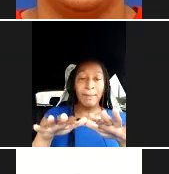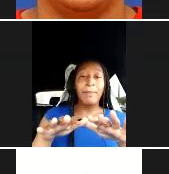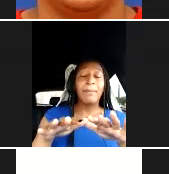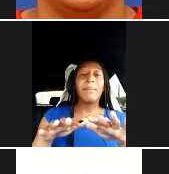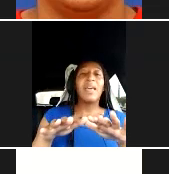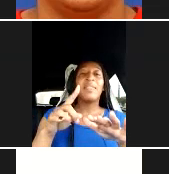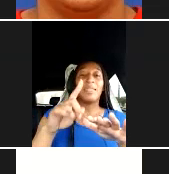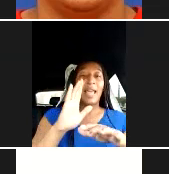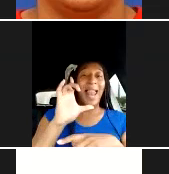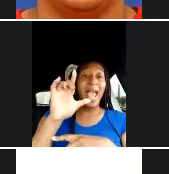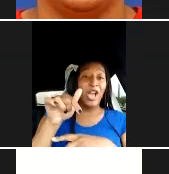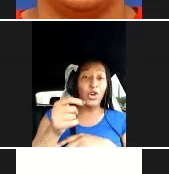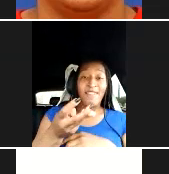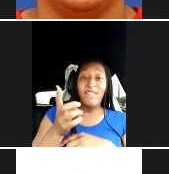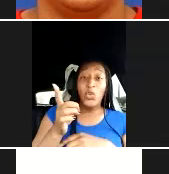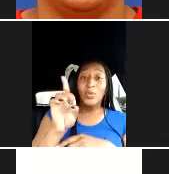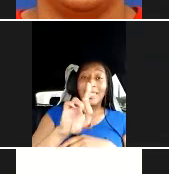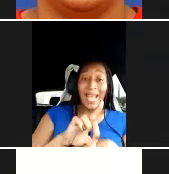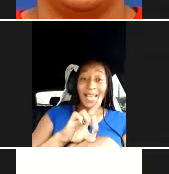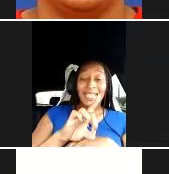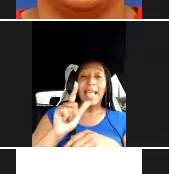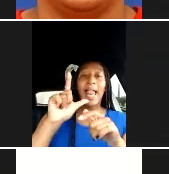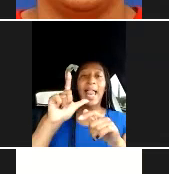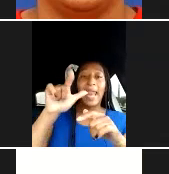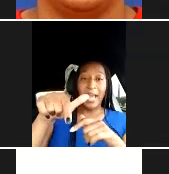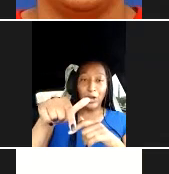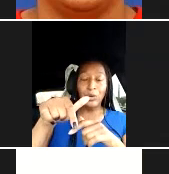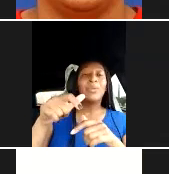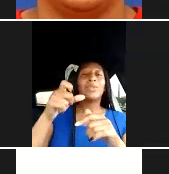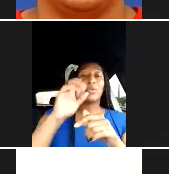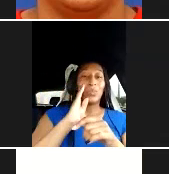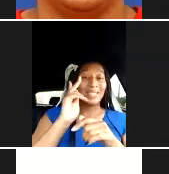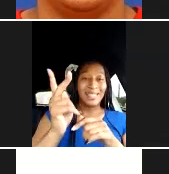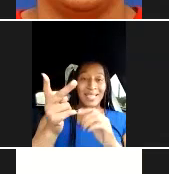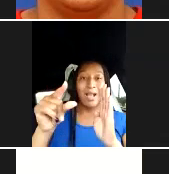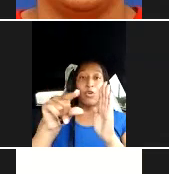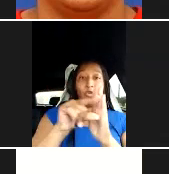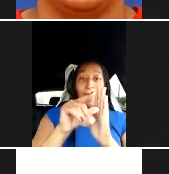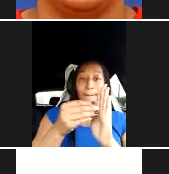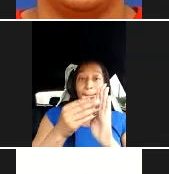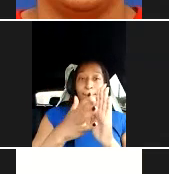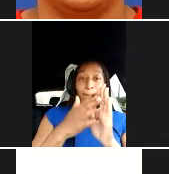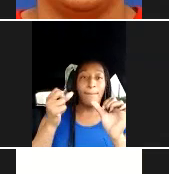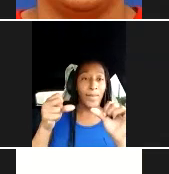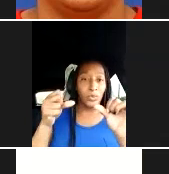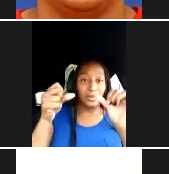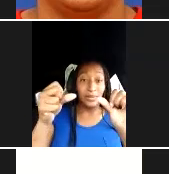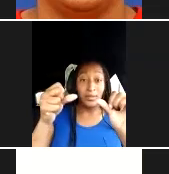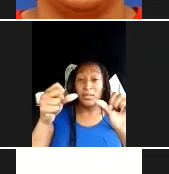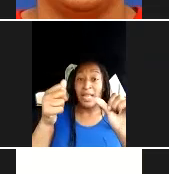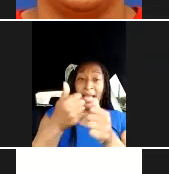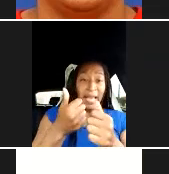turned in by the deadline that the college gives me. Any questions on the final exam study